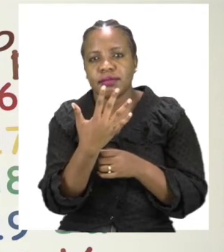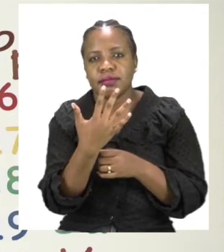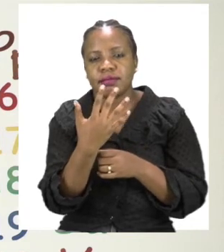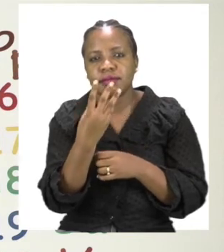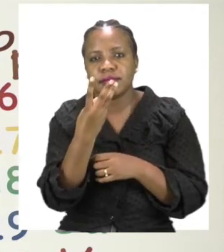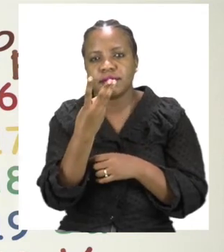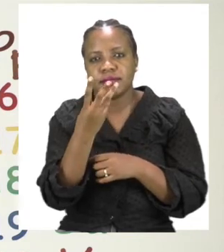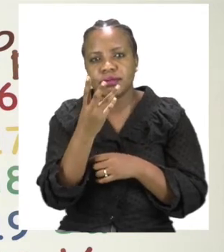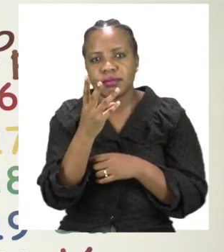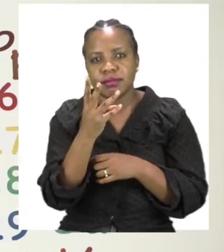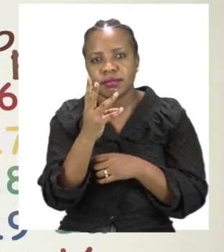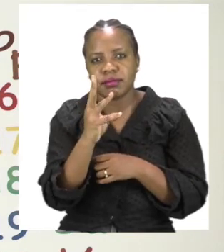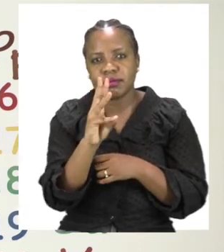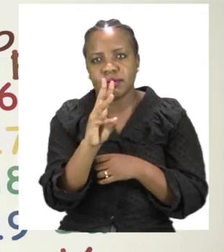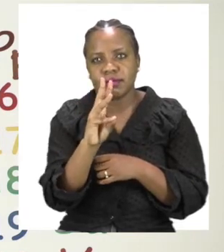6,